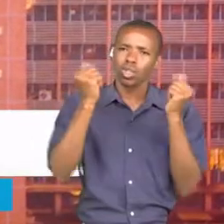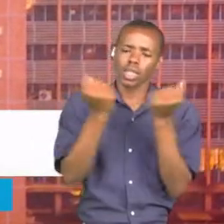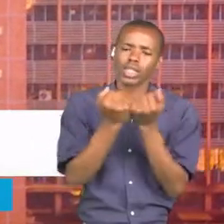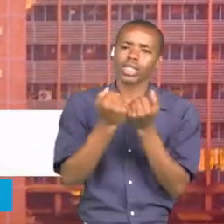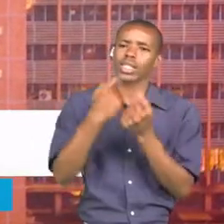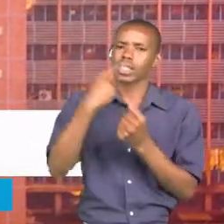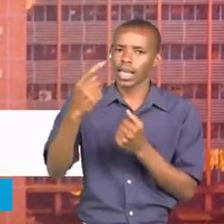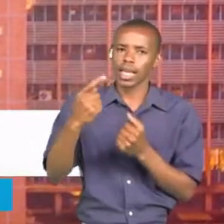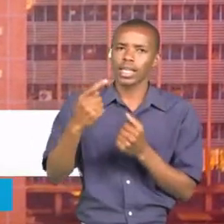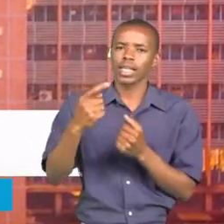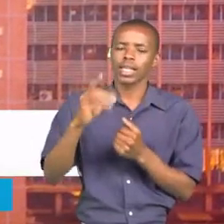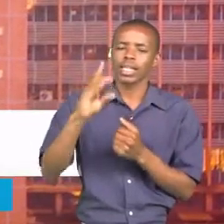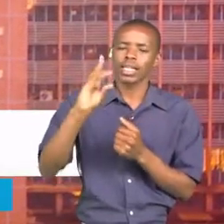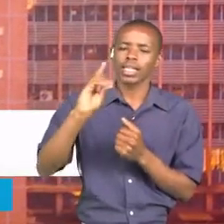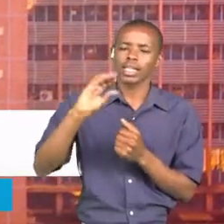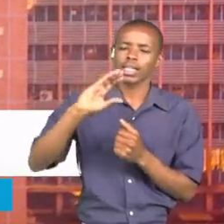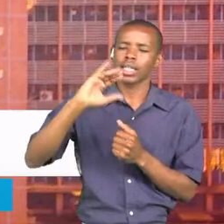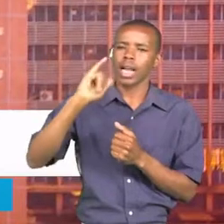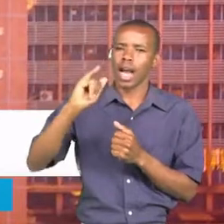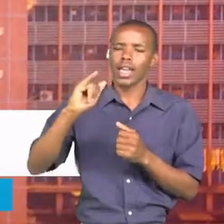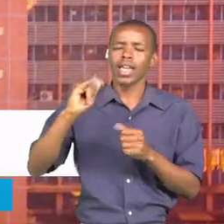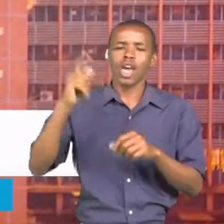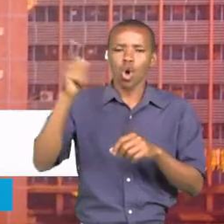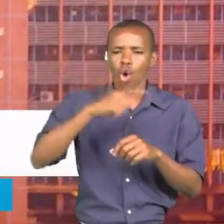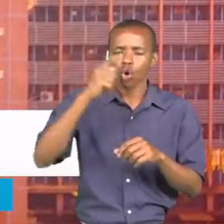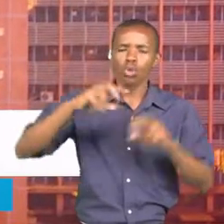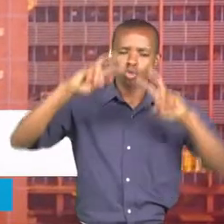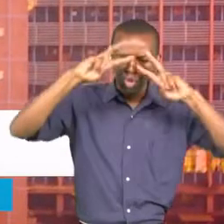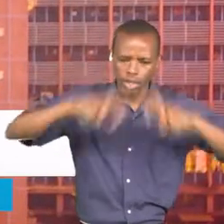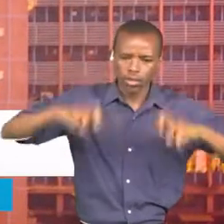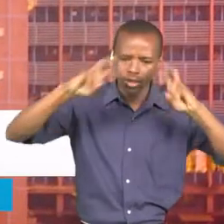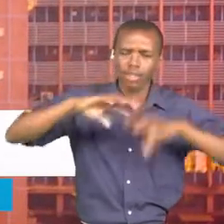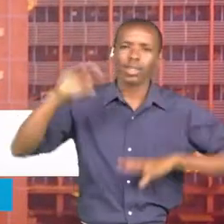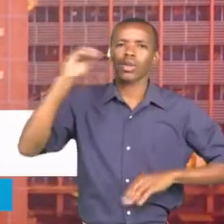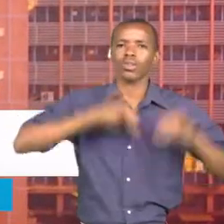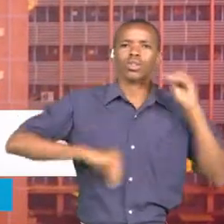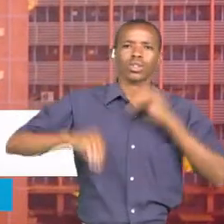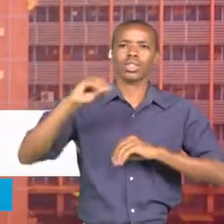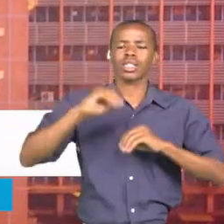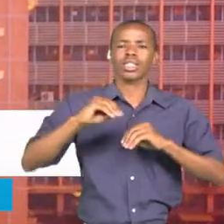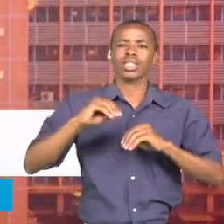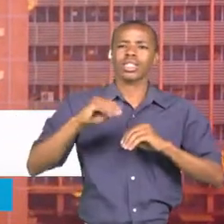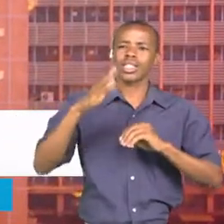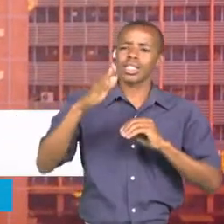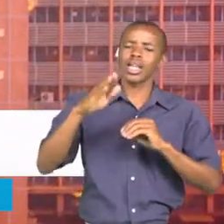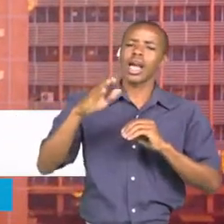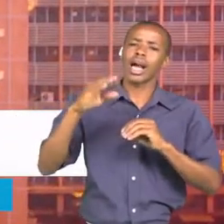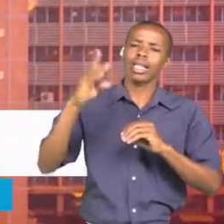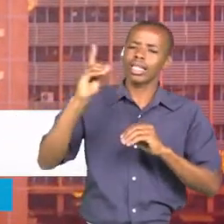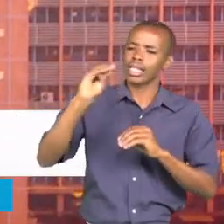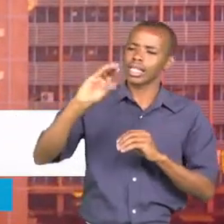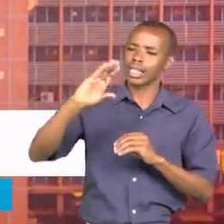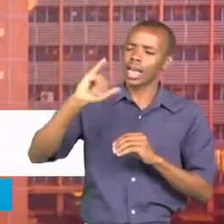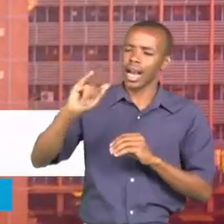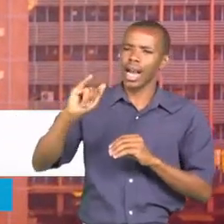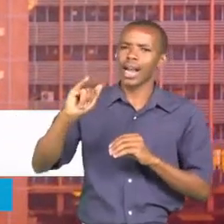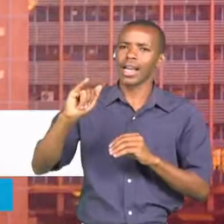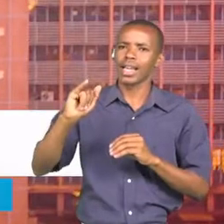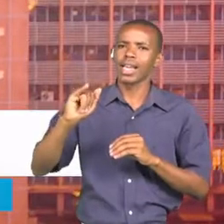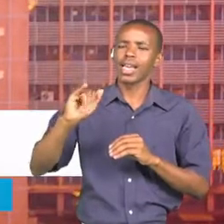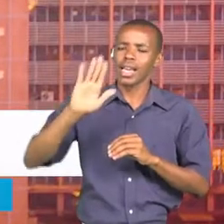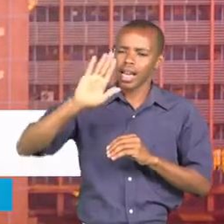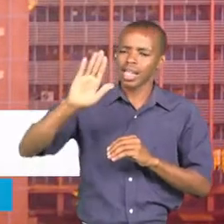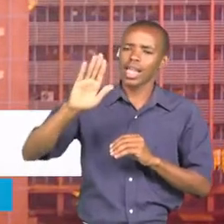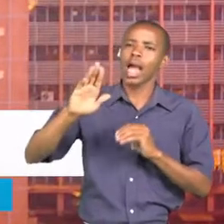saying DCI is wrong to investigate corruption. My friend, it's the Directorate of Criminal Investigations. In their